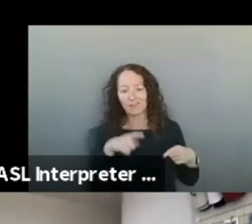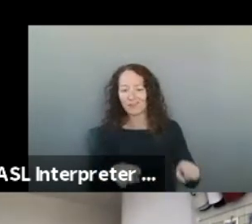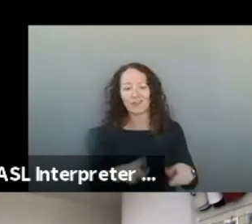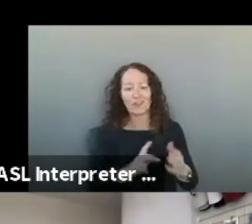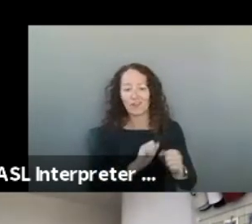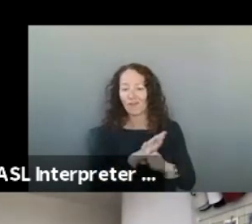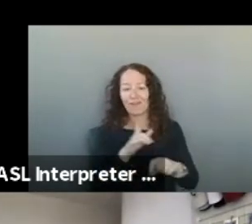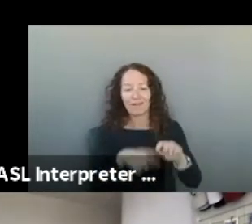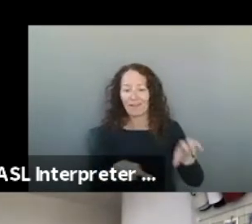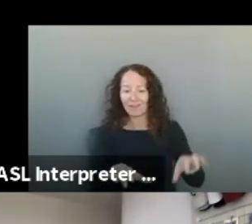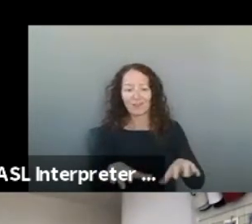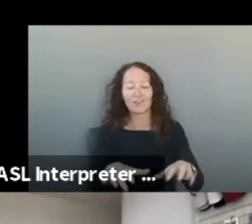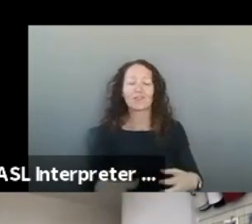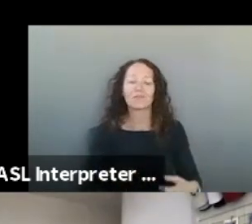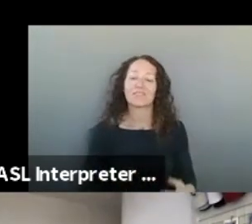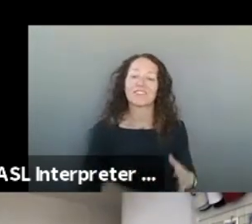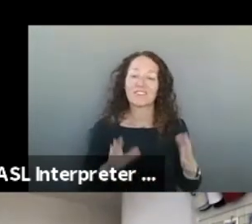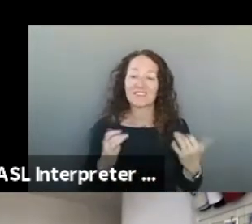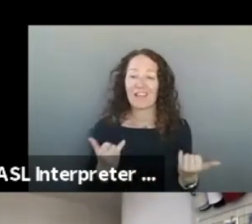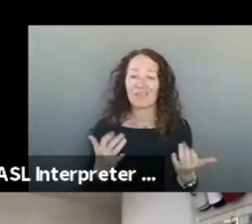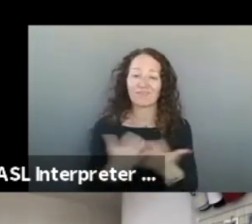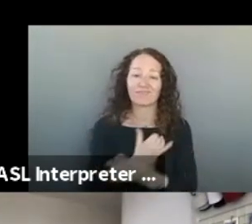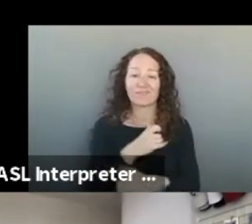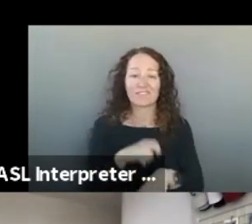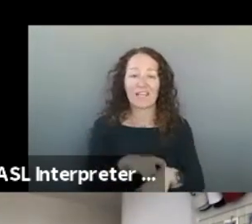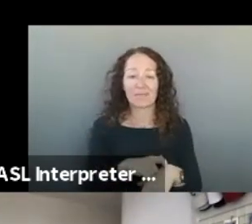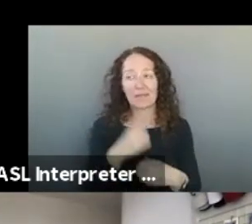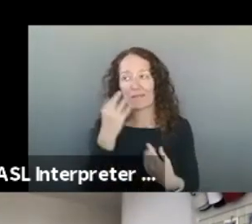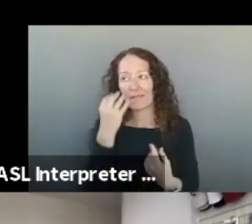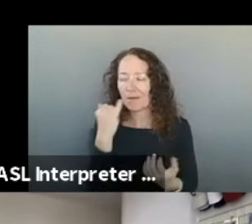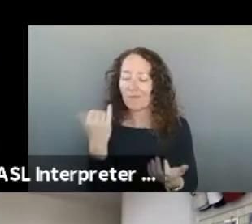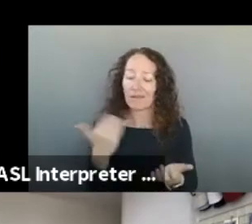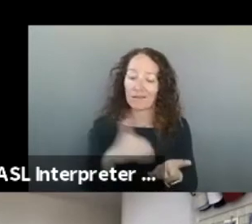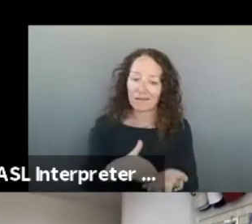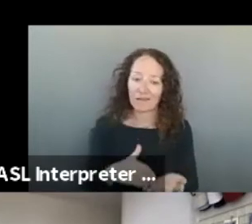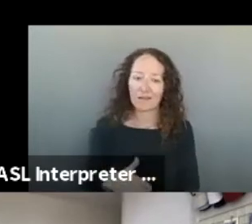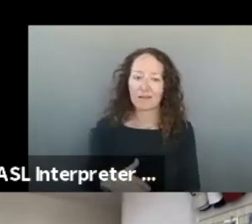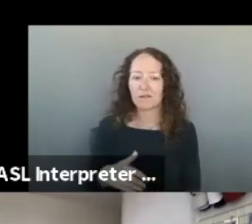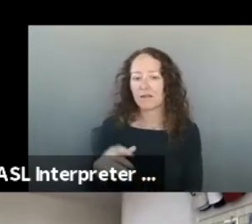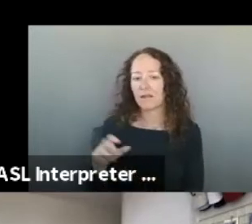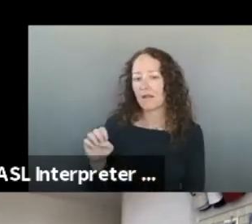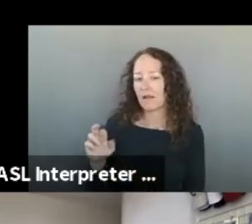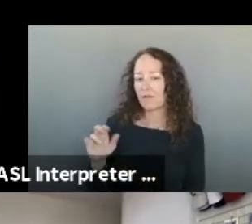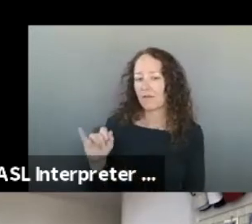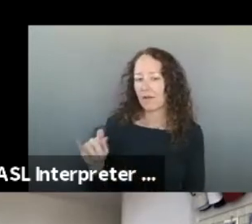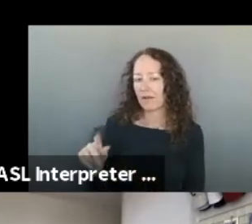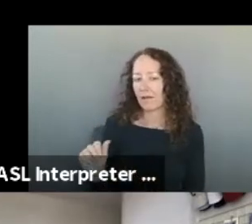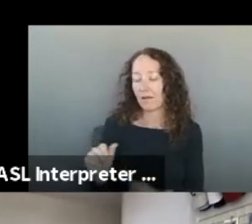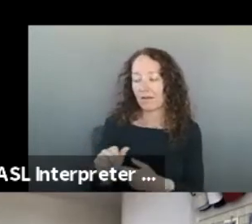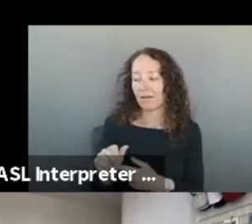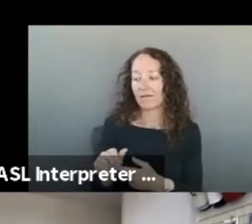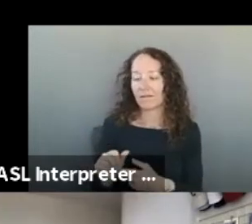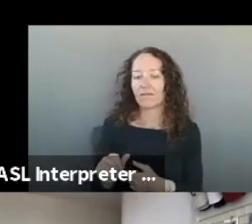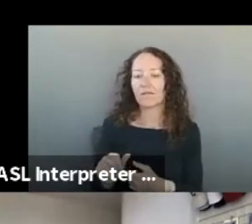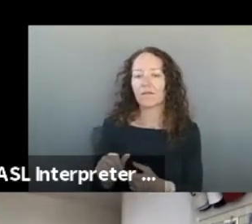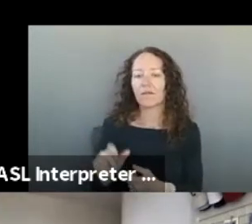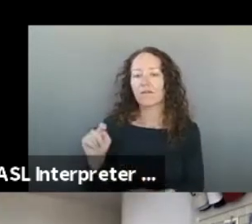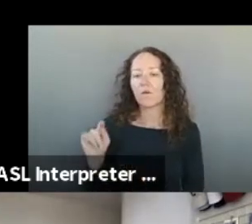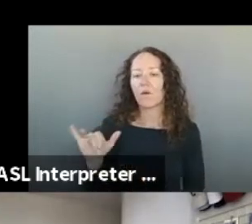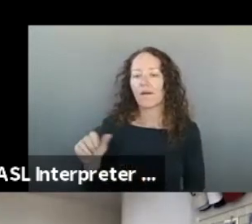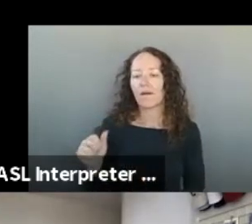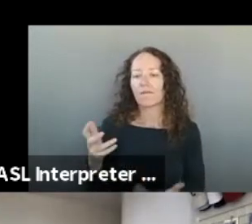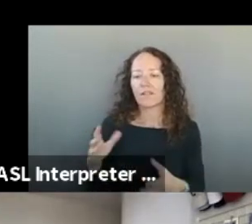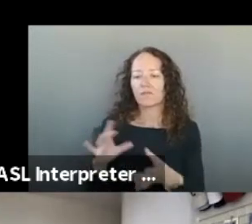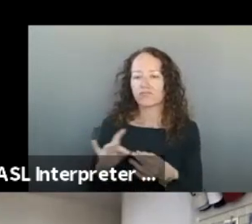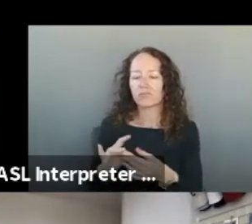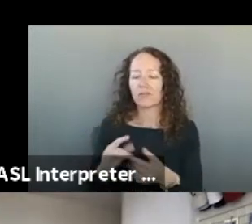Toya said earlier that I've been thinking about a lot is that a lot of the issues that we face in the nonprofit